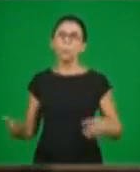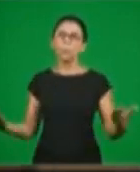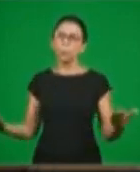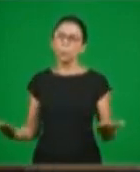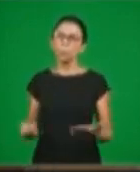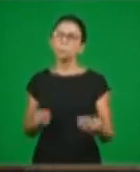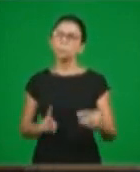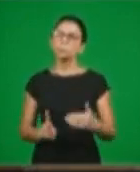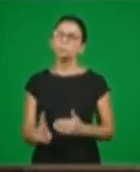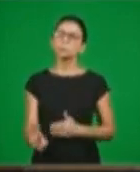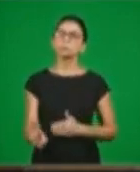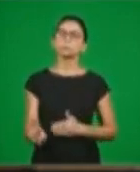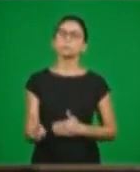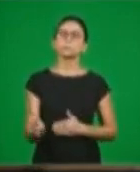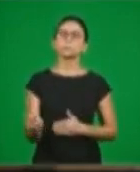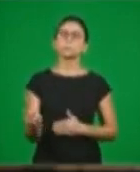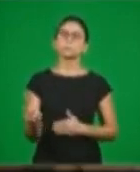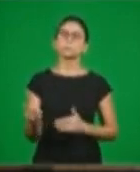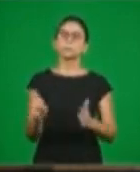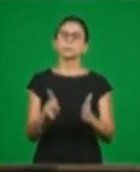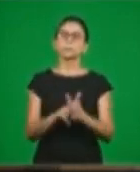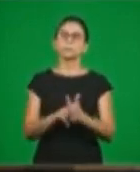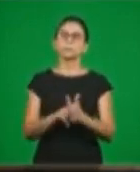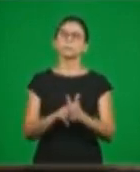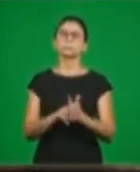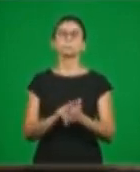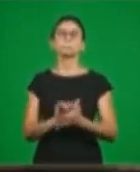started to become part of the